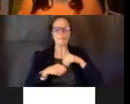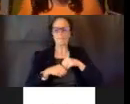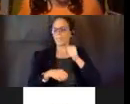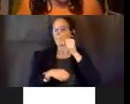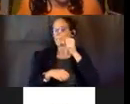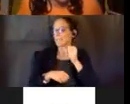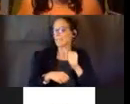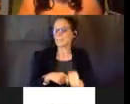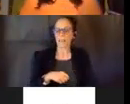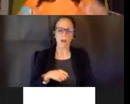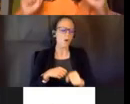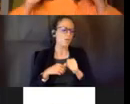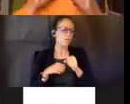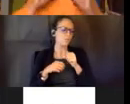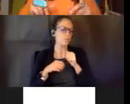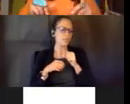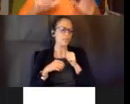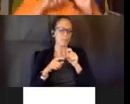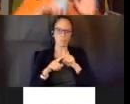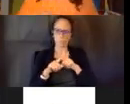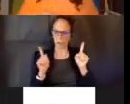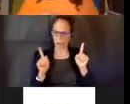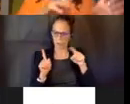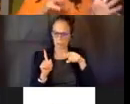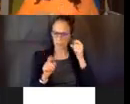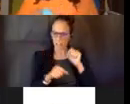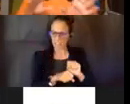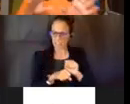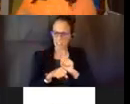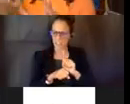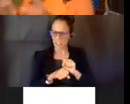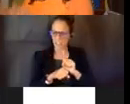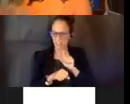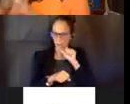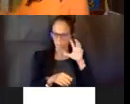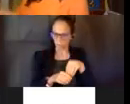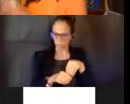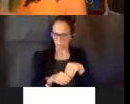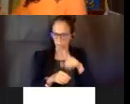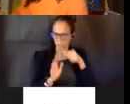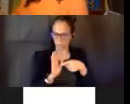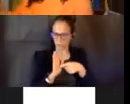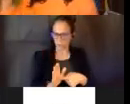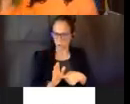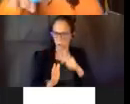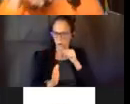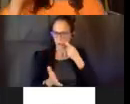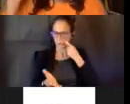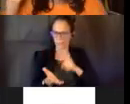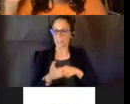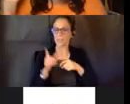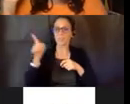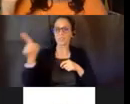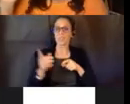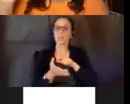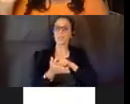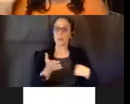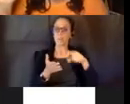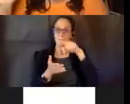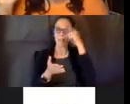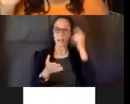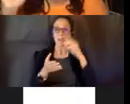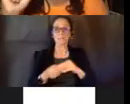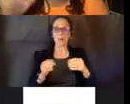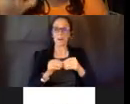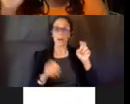Ungone. And I decided 1,000-mile walk through the Gulf in 1867 is going to be written by a Black woman. We're going to rename it